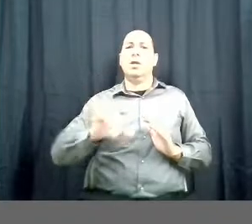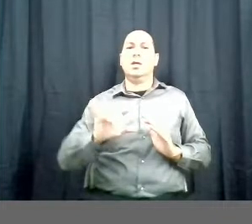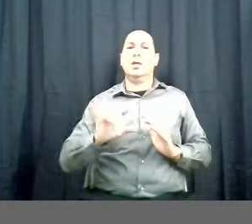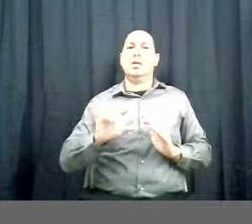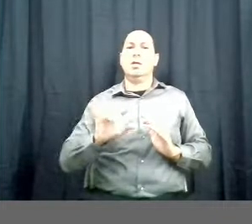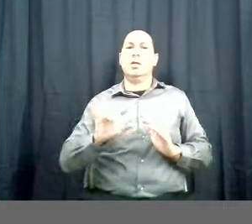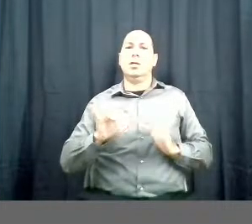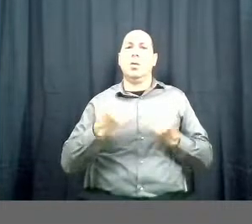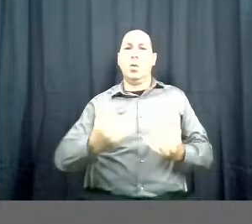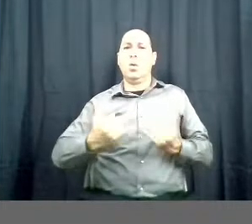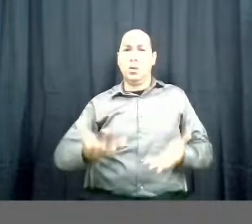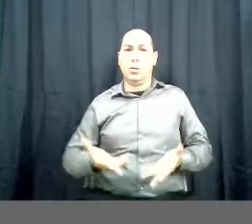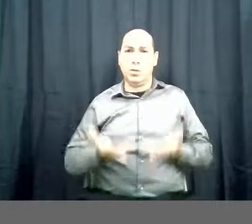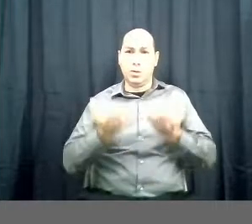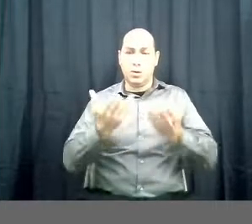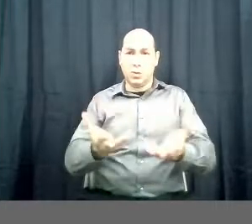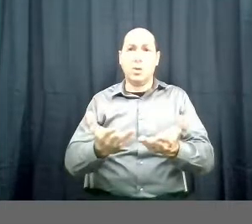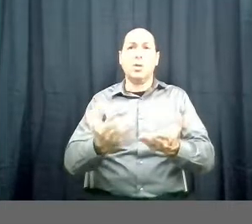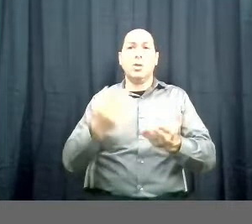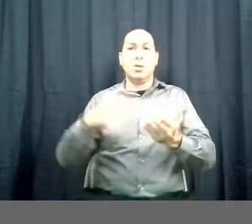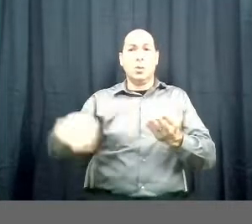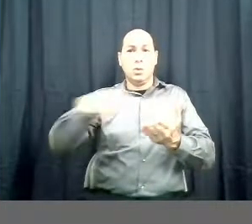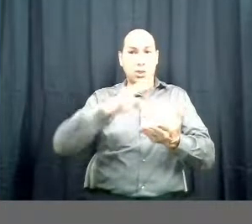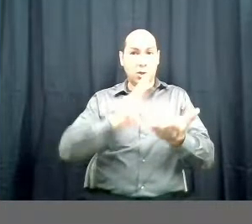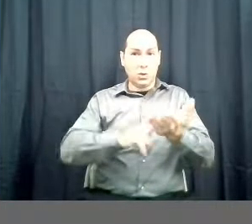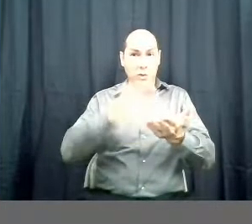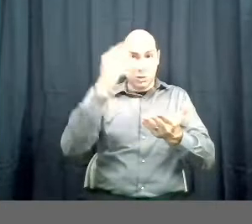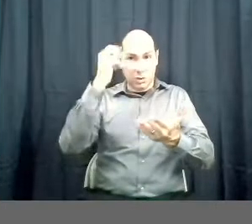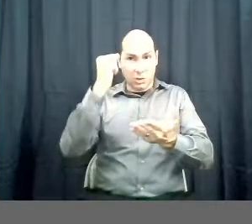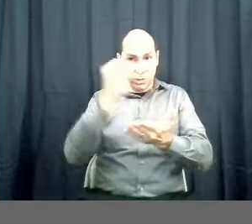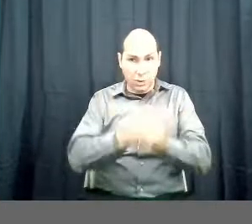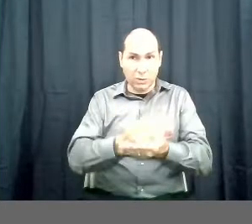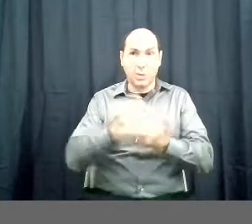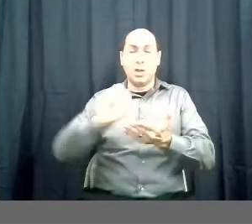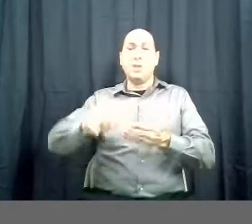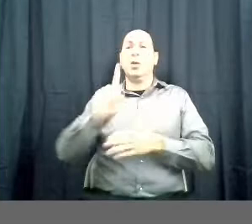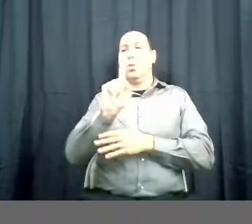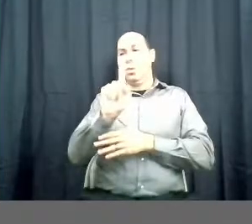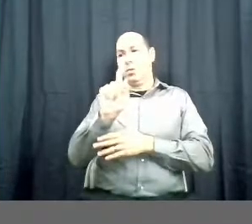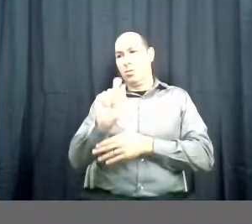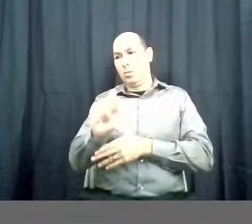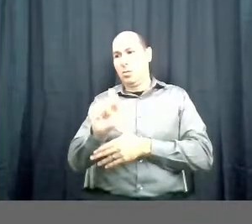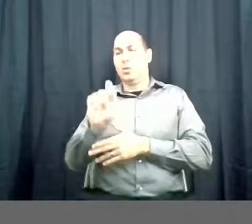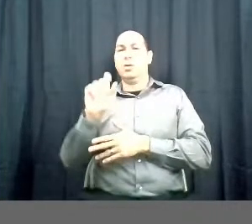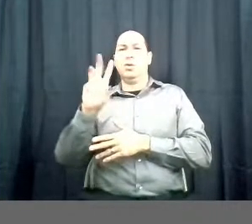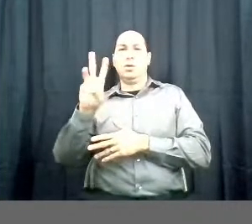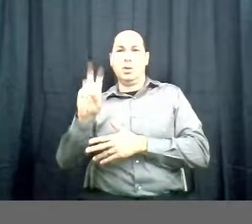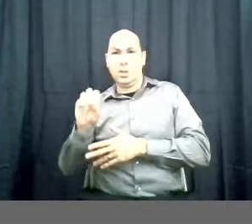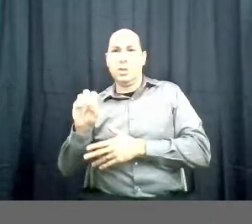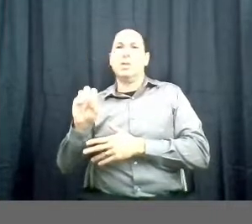today is to approve the contract with the increased PMPM of $1.60 due to the PRPL